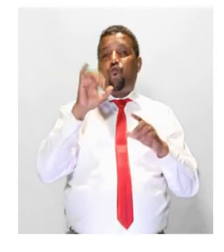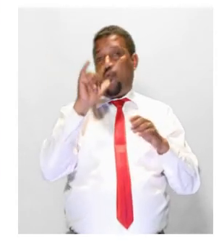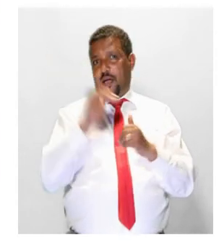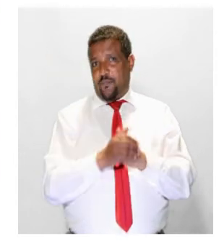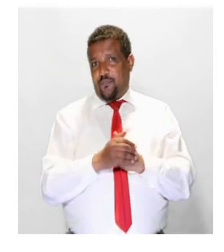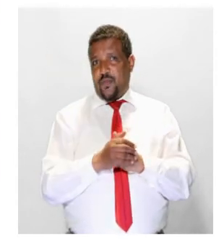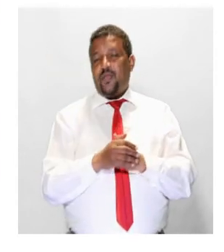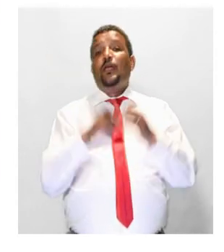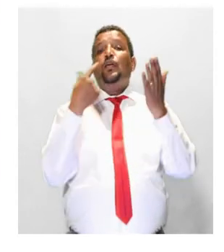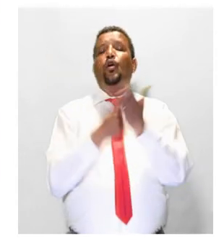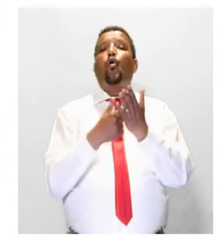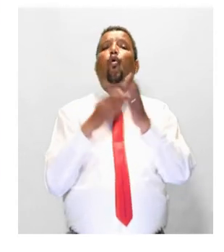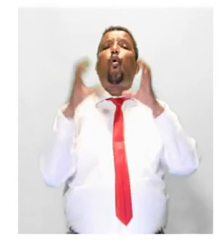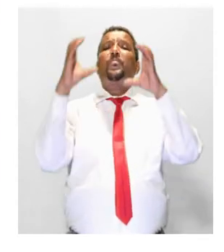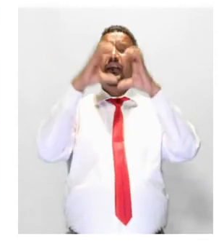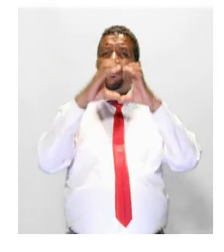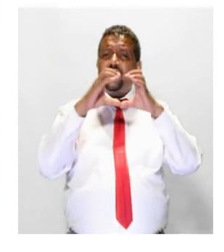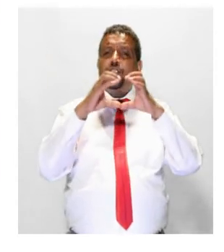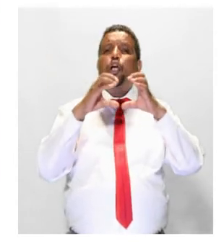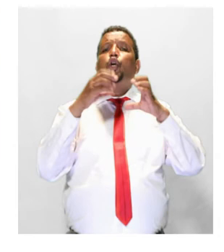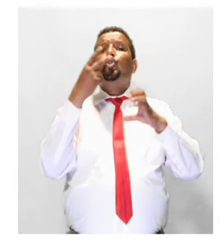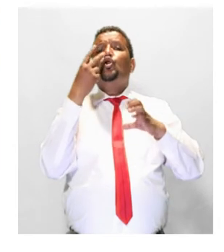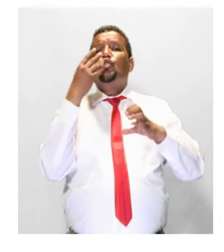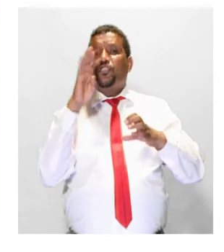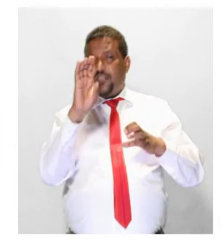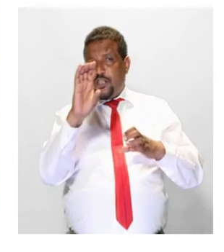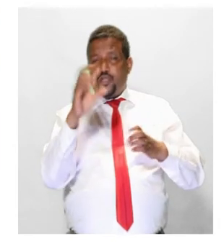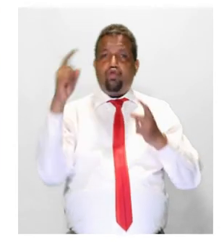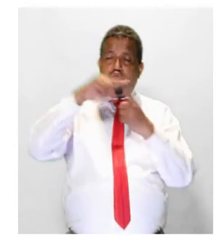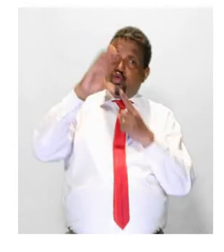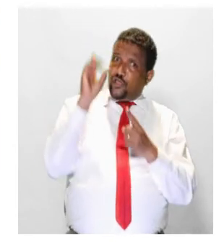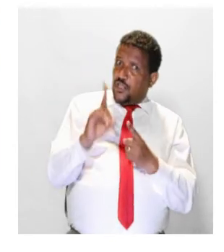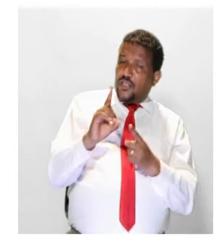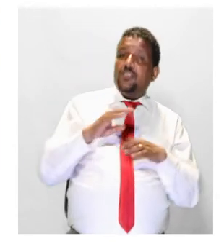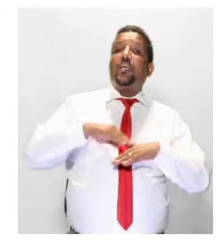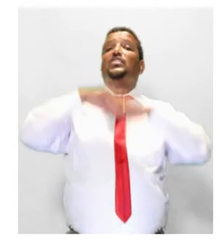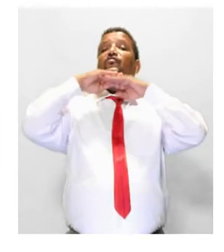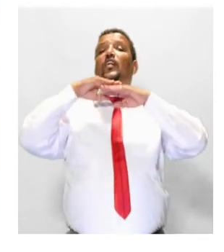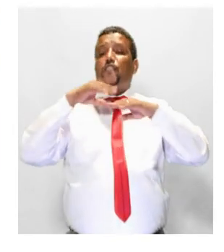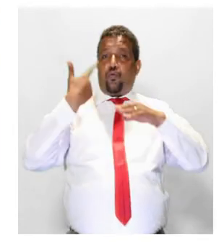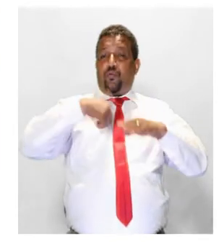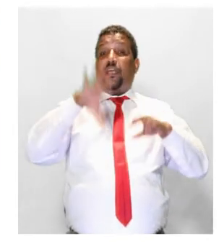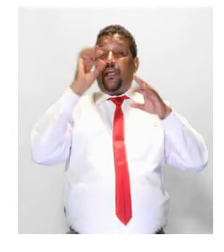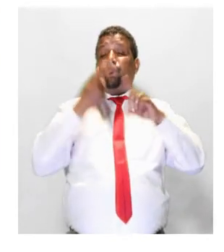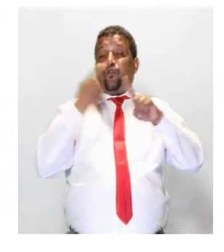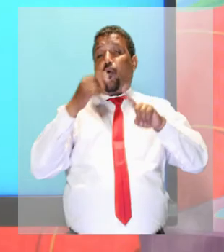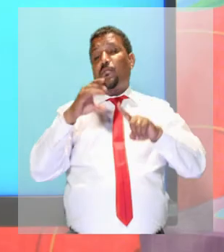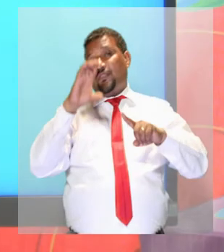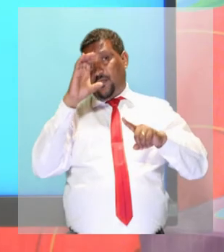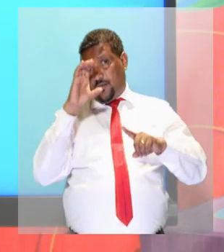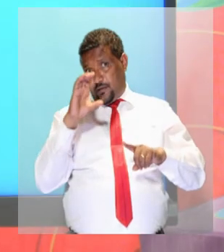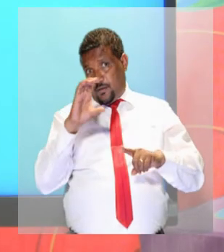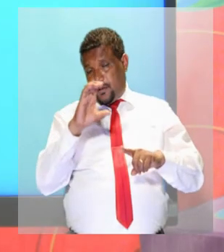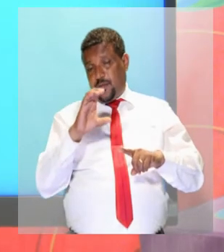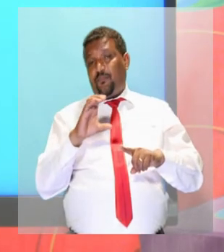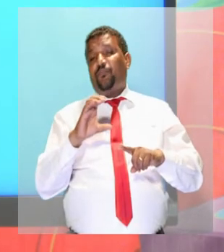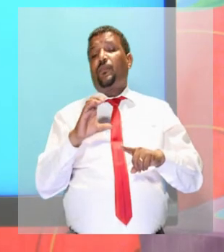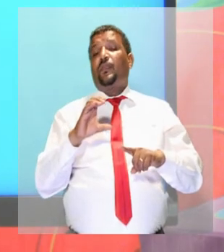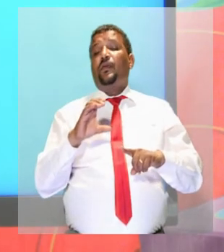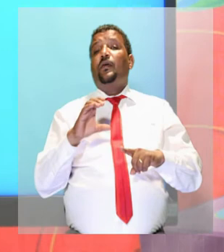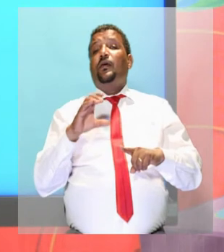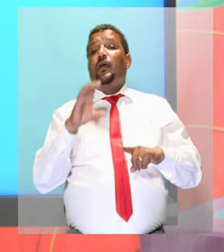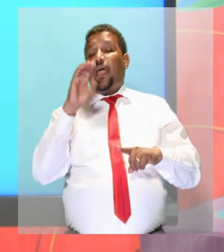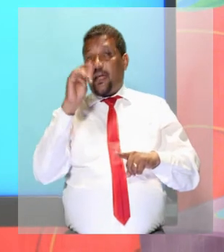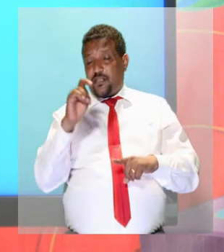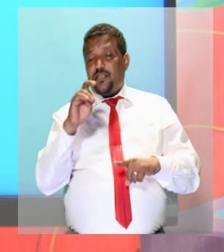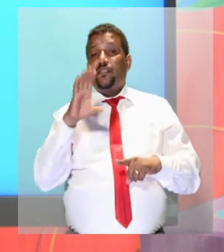come across from combination C to combination D, if the satisfaction that we get from 3x and 3 y is equal to